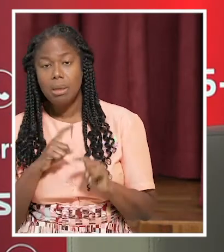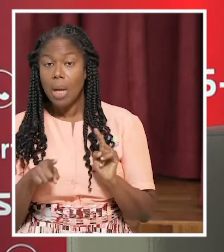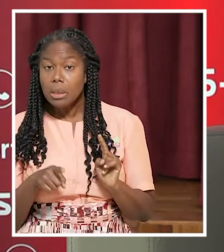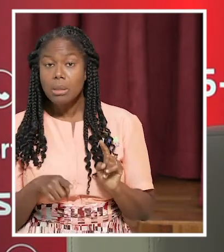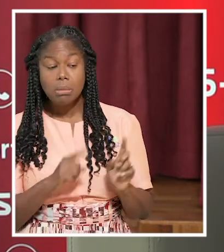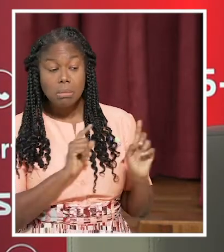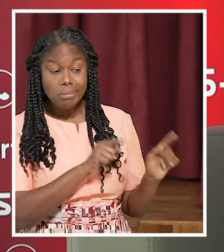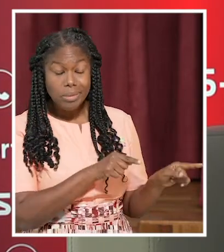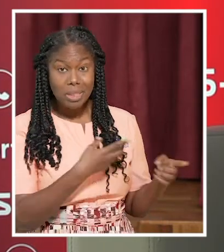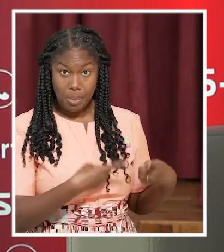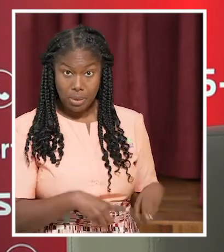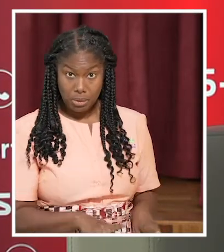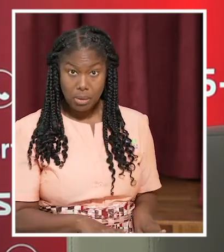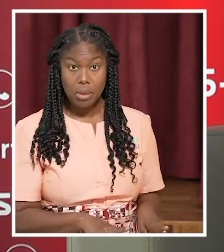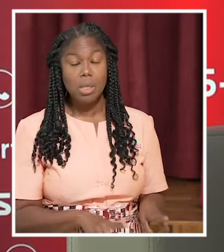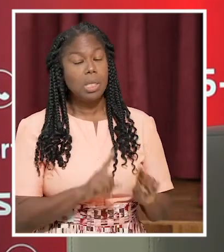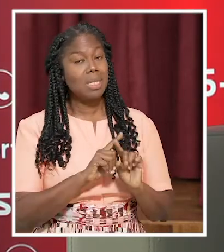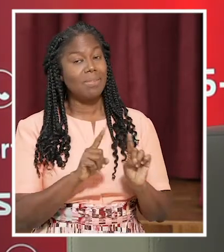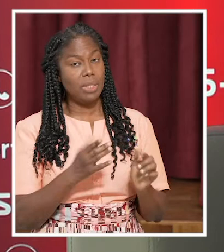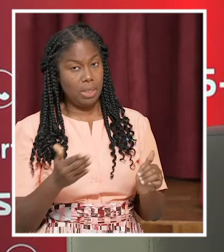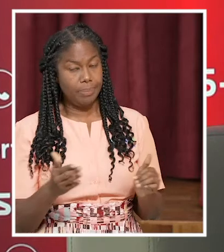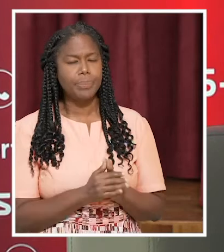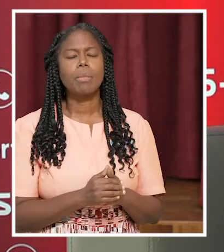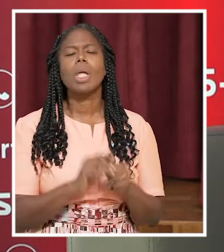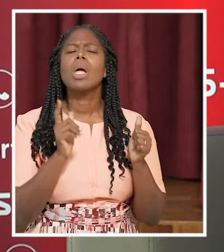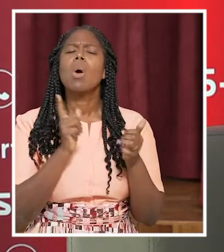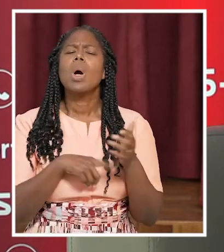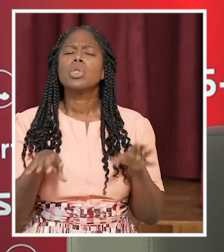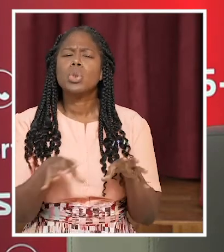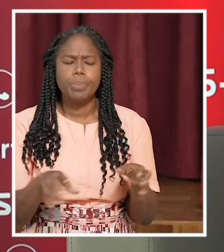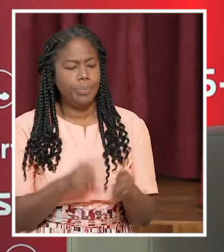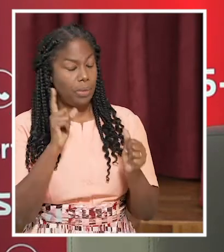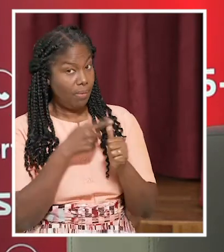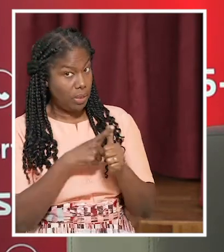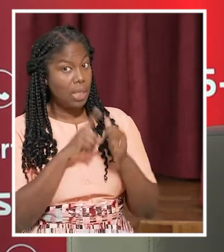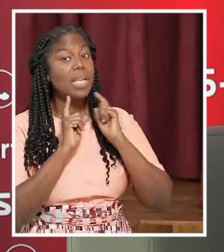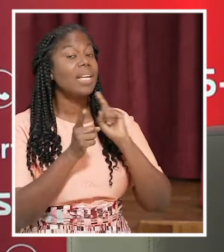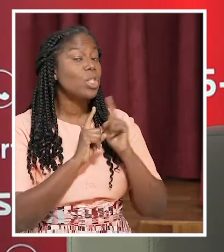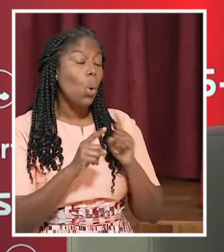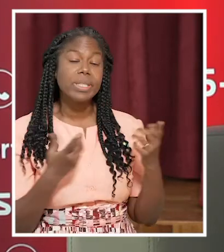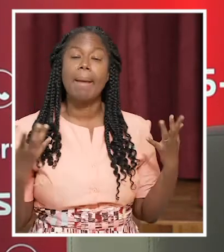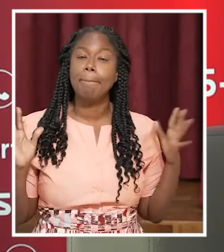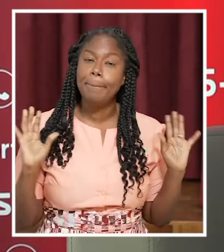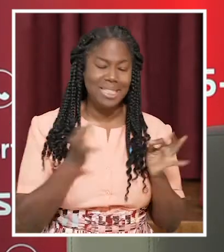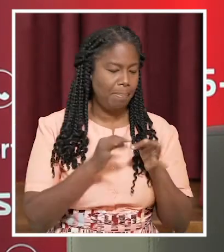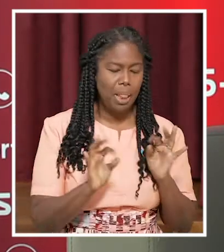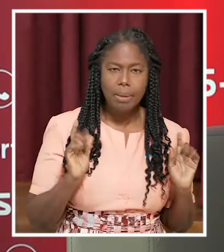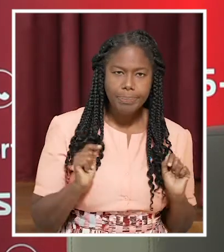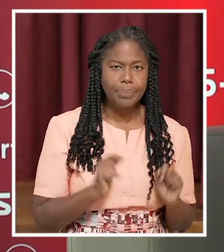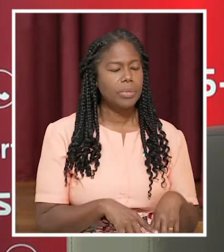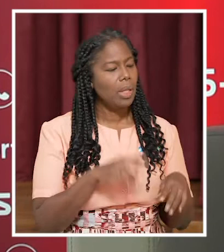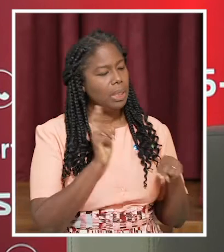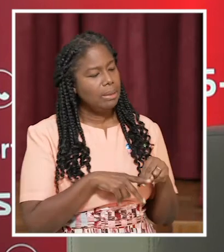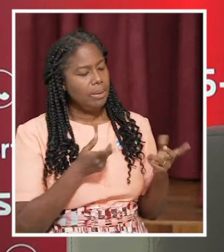conversation with the person. Just talk with them. What's going on? Tell me what's going on. Don't try to